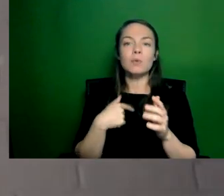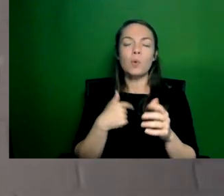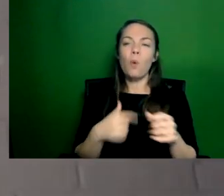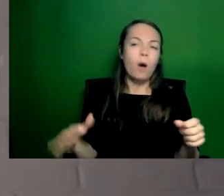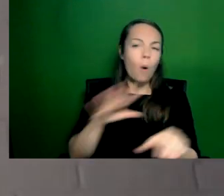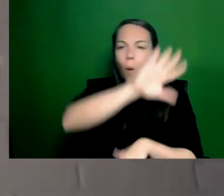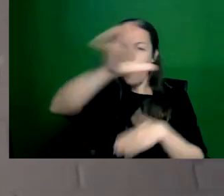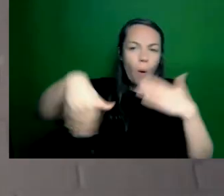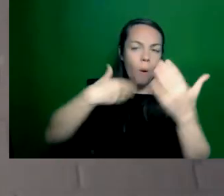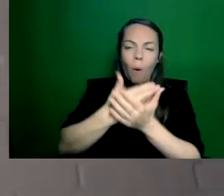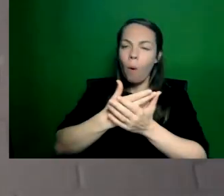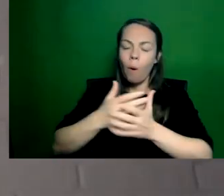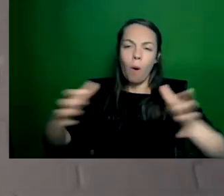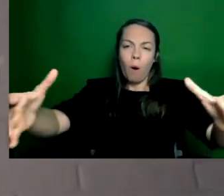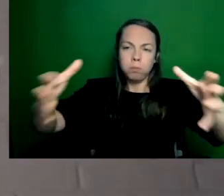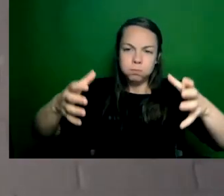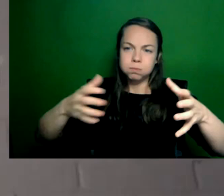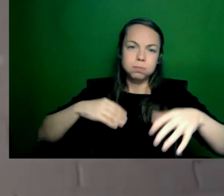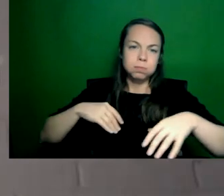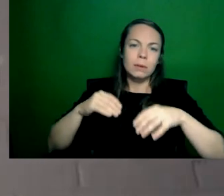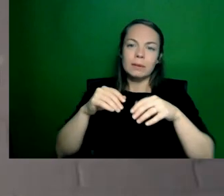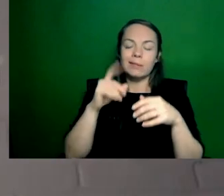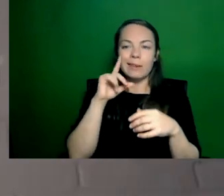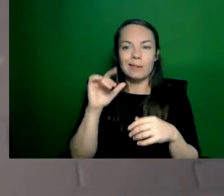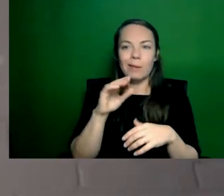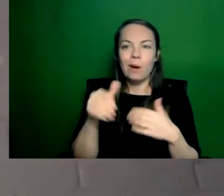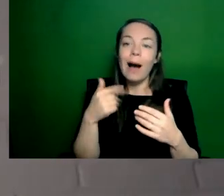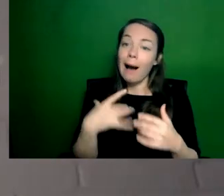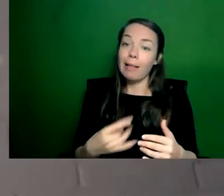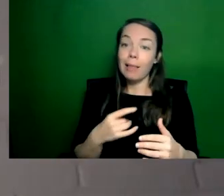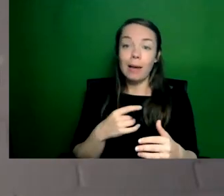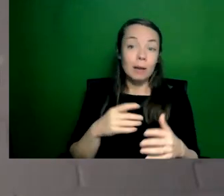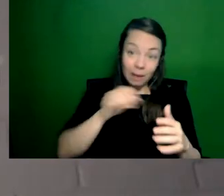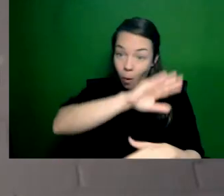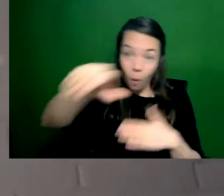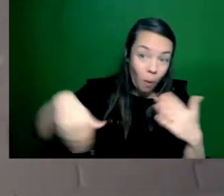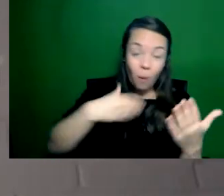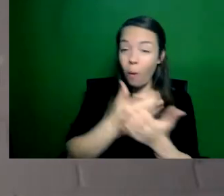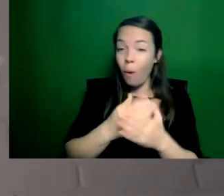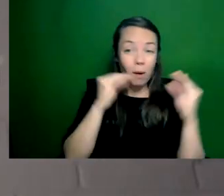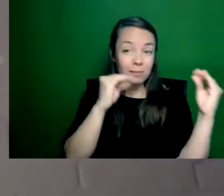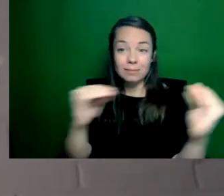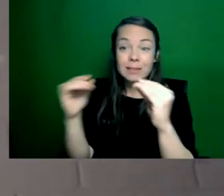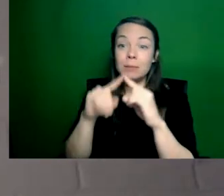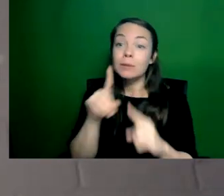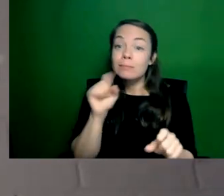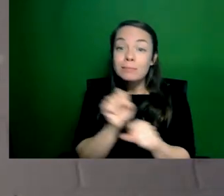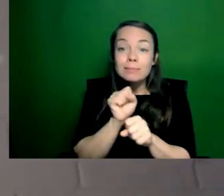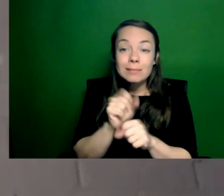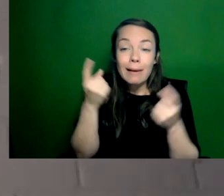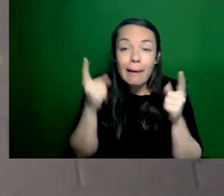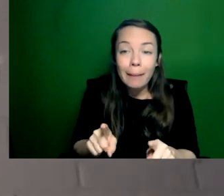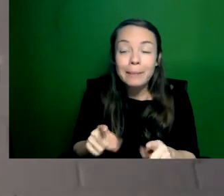want to just show up and we want to just make a big splash. I like big splashes, but is it realistic when you're talking about change work? Not very